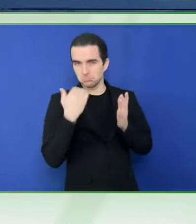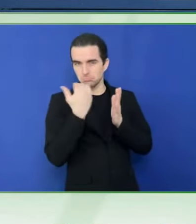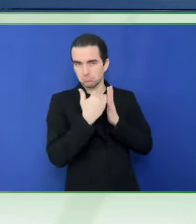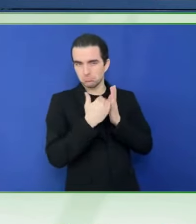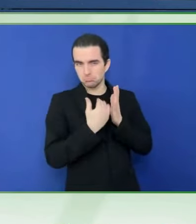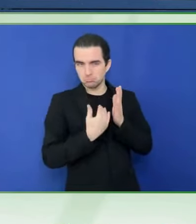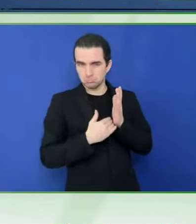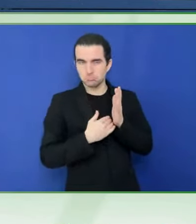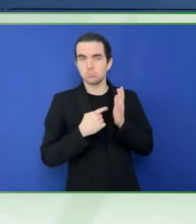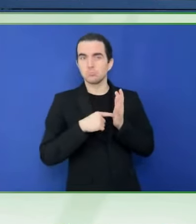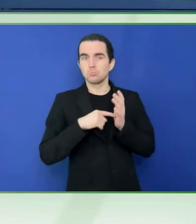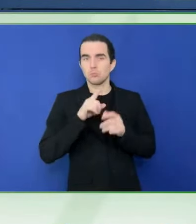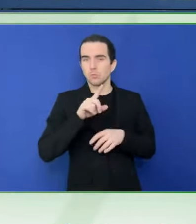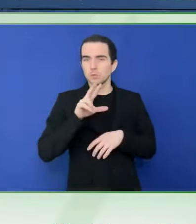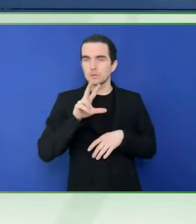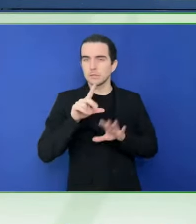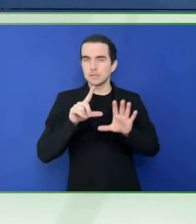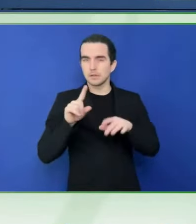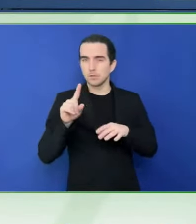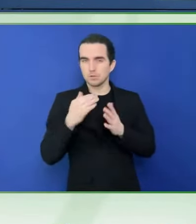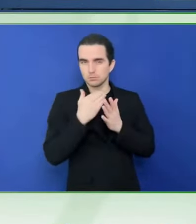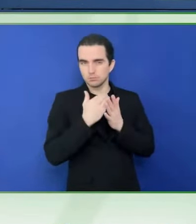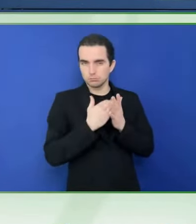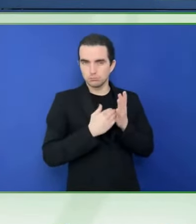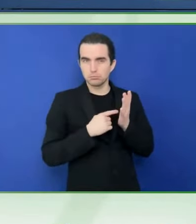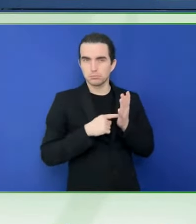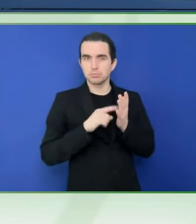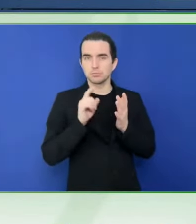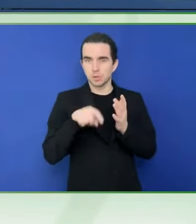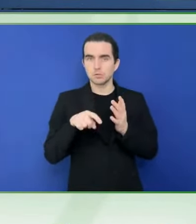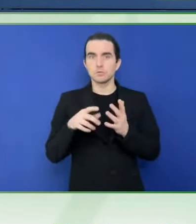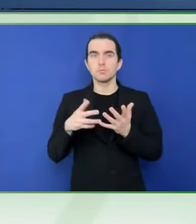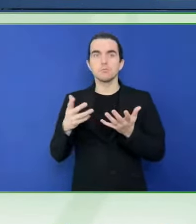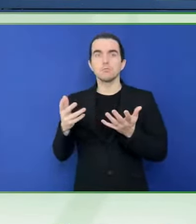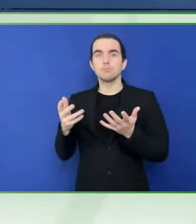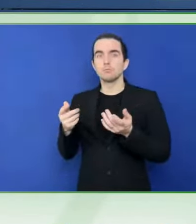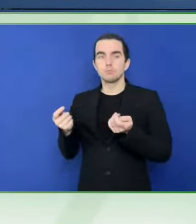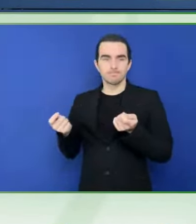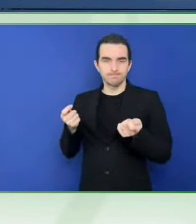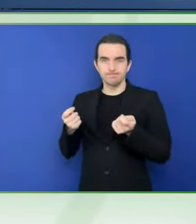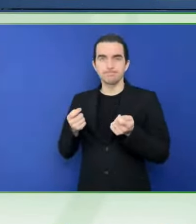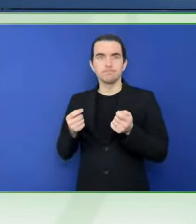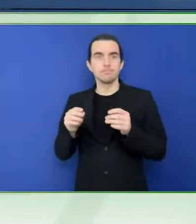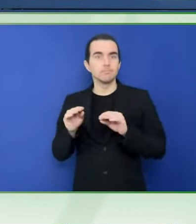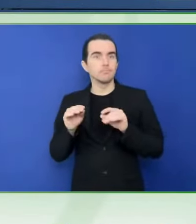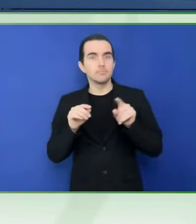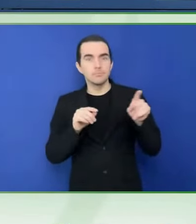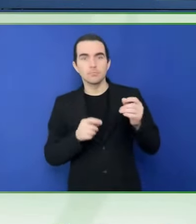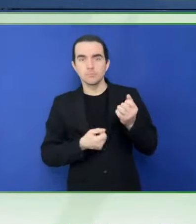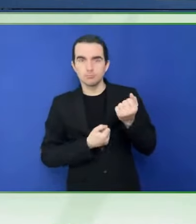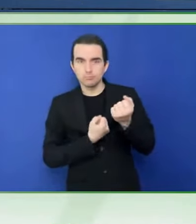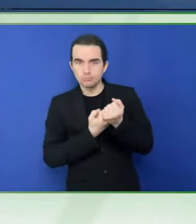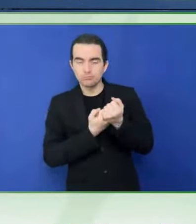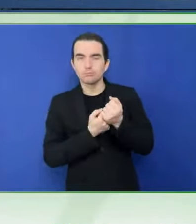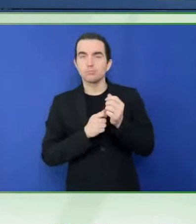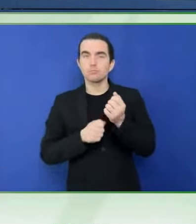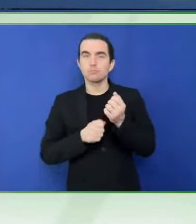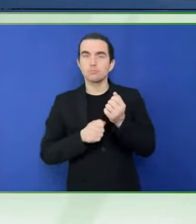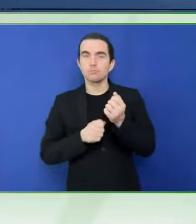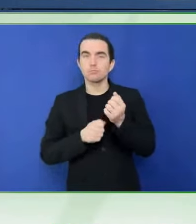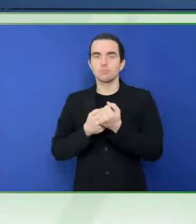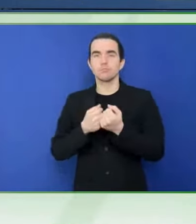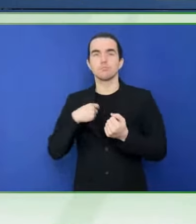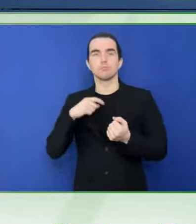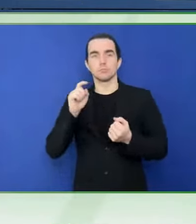organize his trip, most of all in daily life, for 48